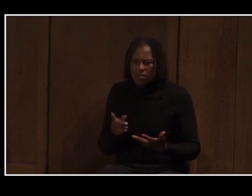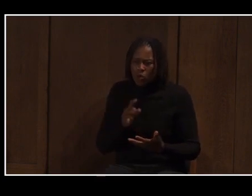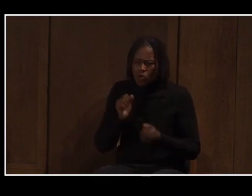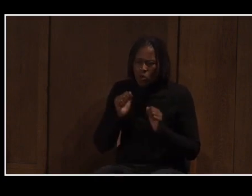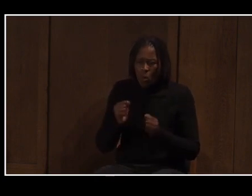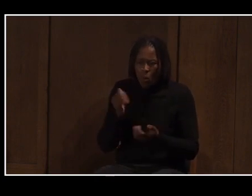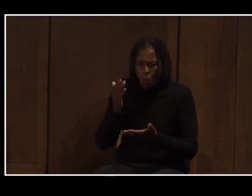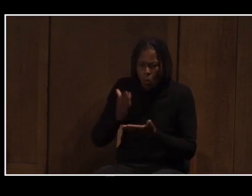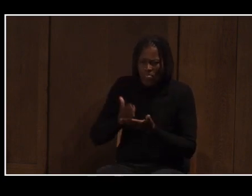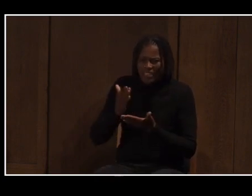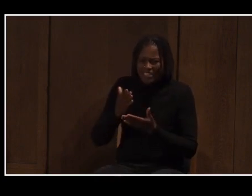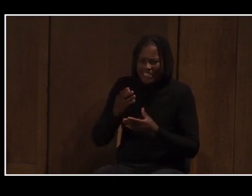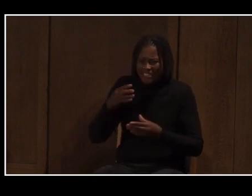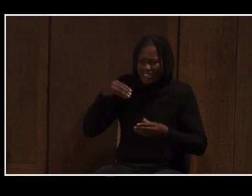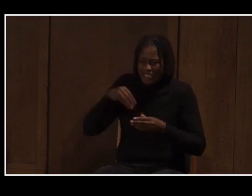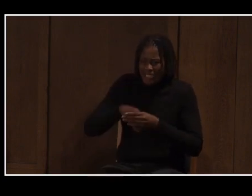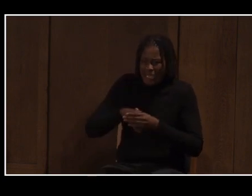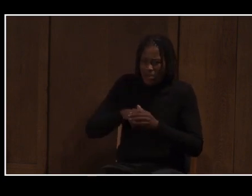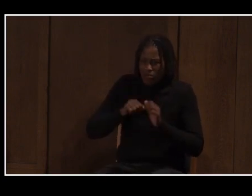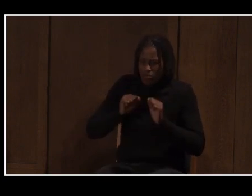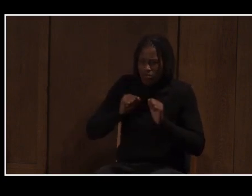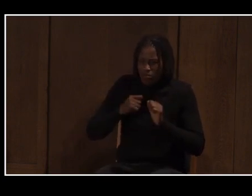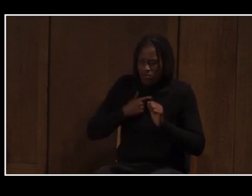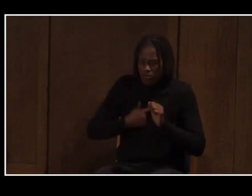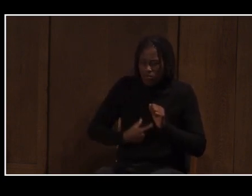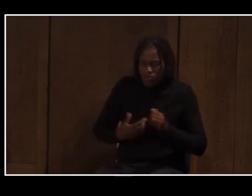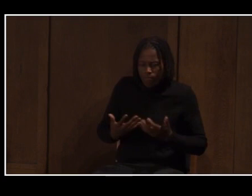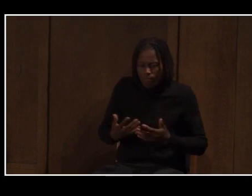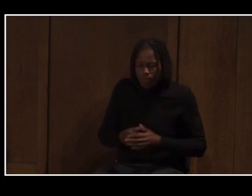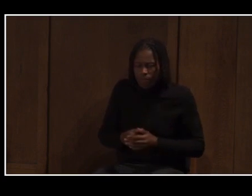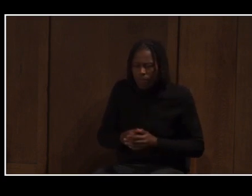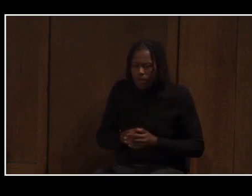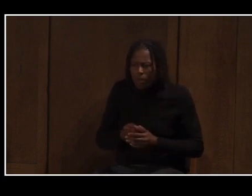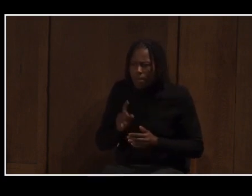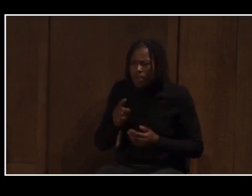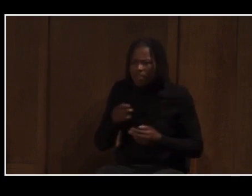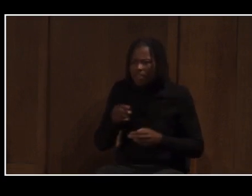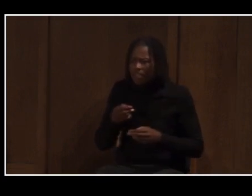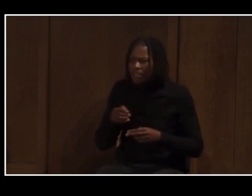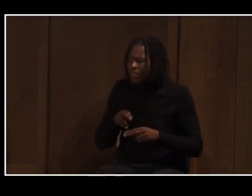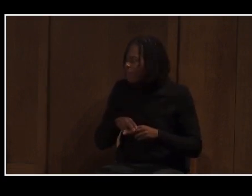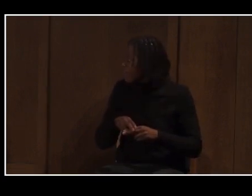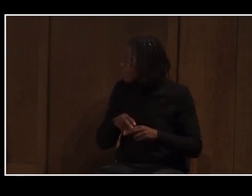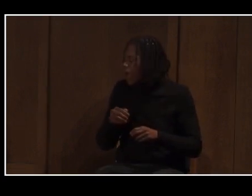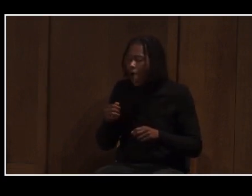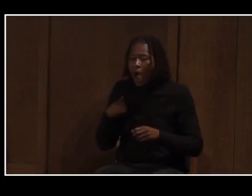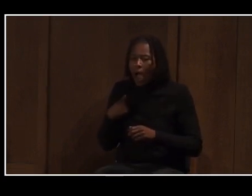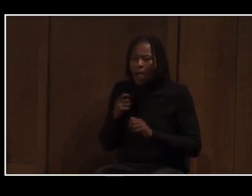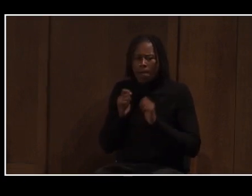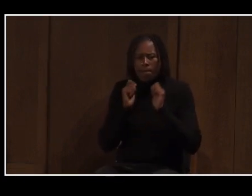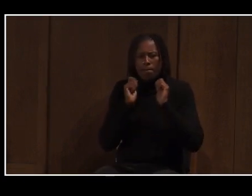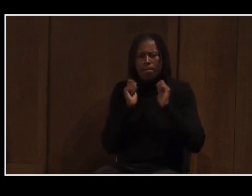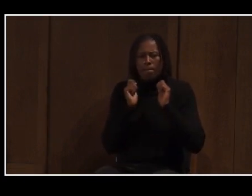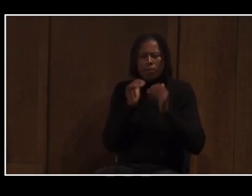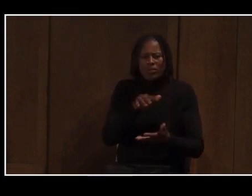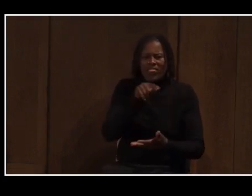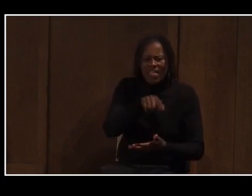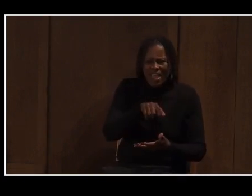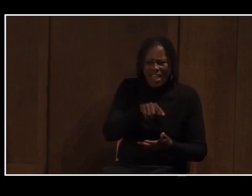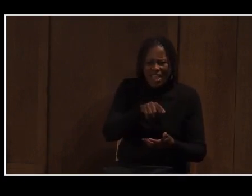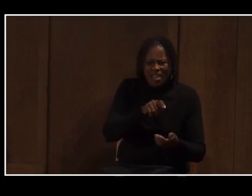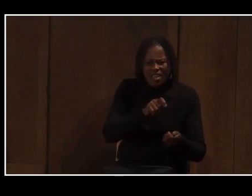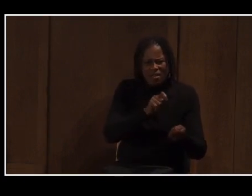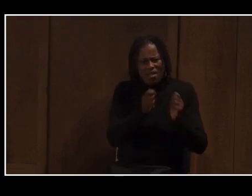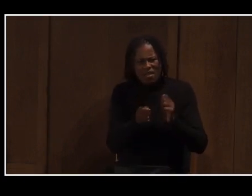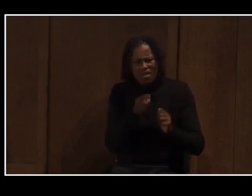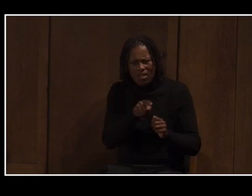can question that. It's more just like, why is it when I do it over here it becomes this, you know? Like, why is it that when they do it